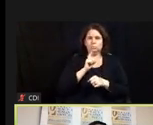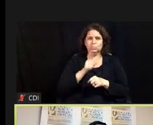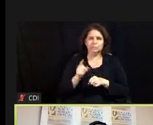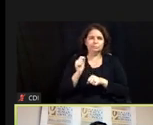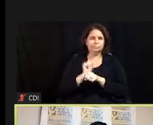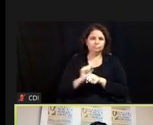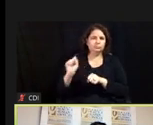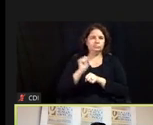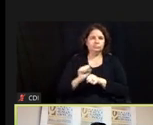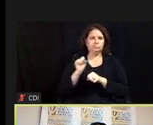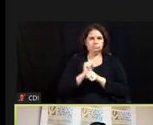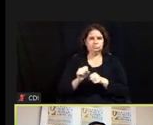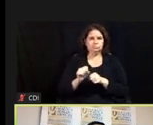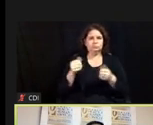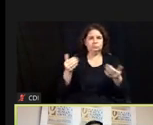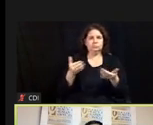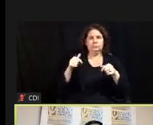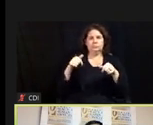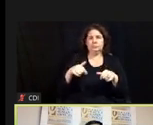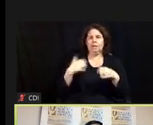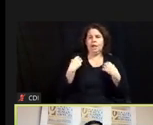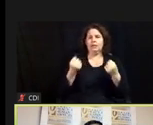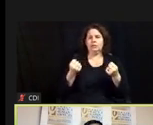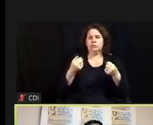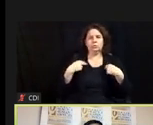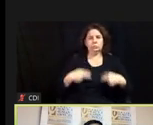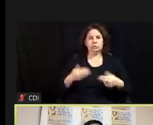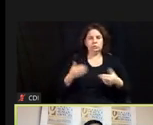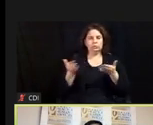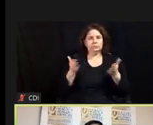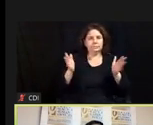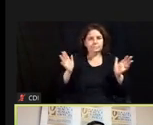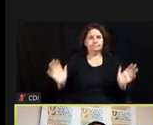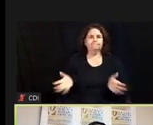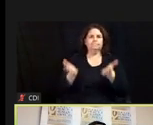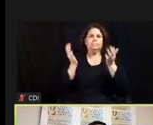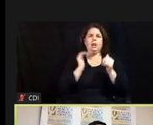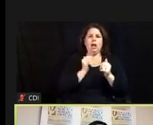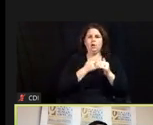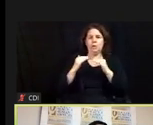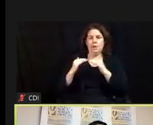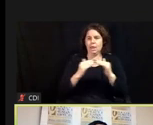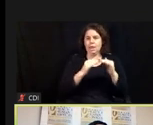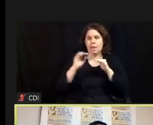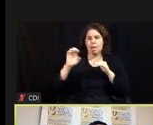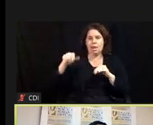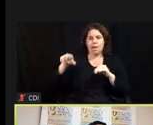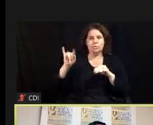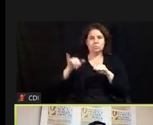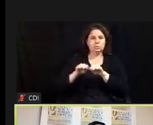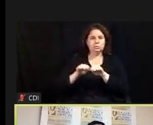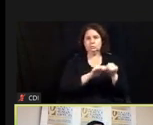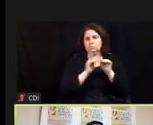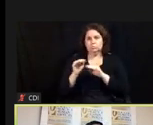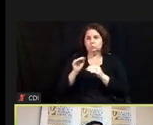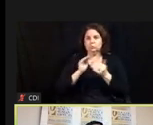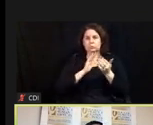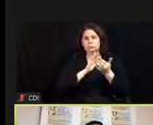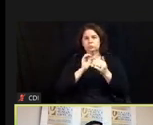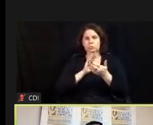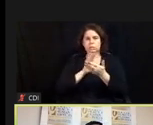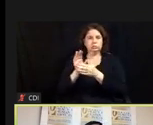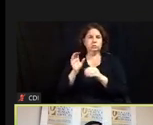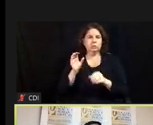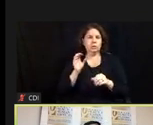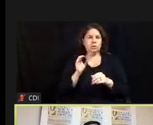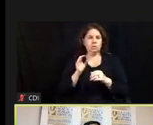Health and Human Services on our equity strategic plan. We are committed to this work where we are leading with